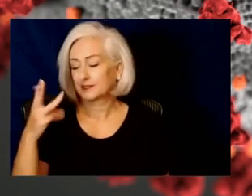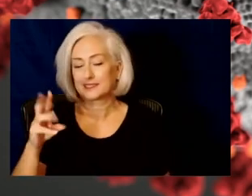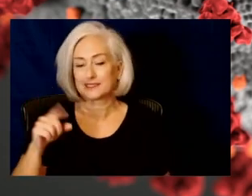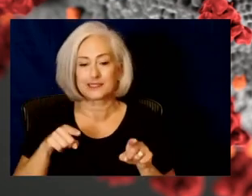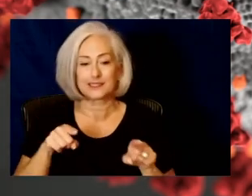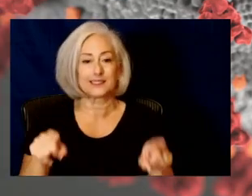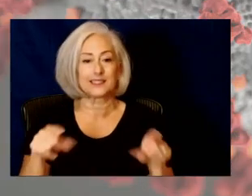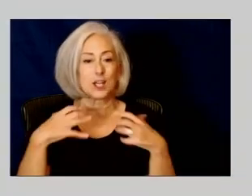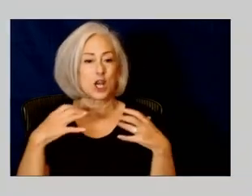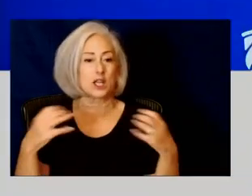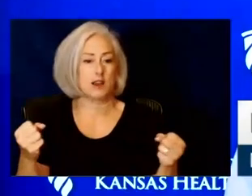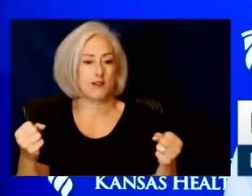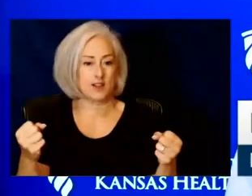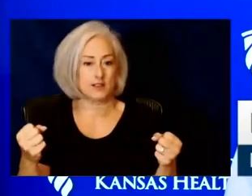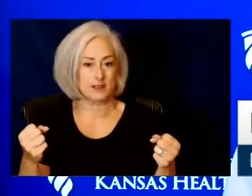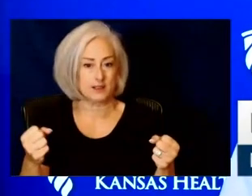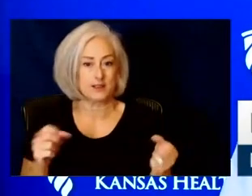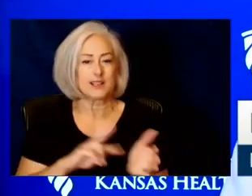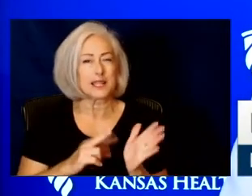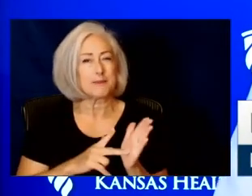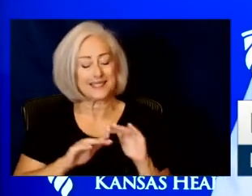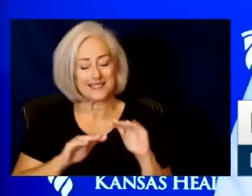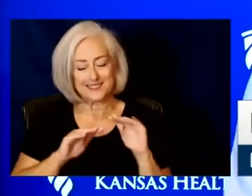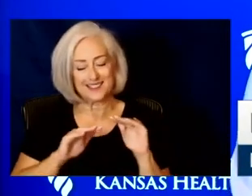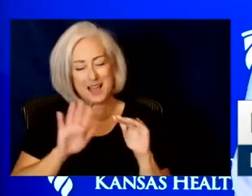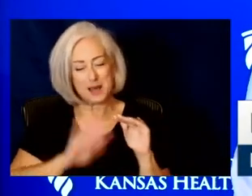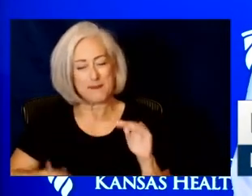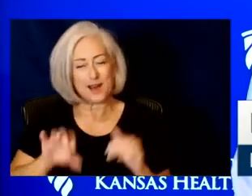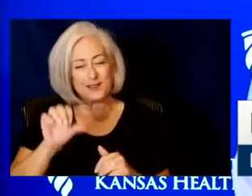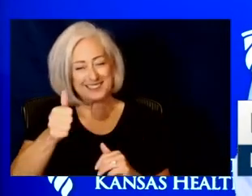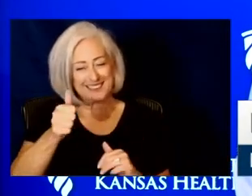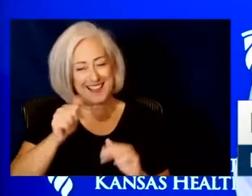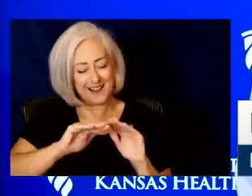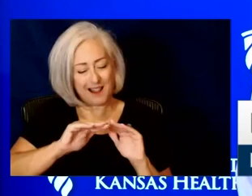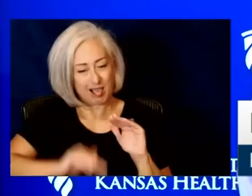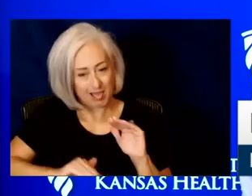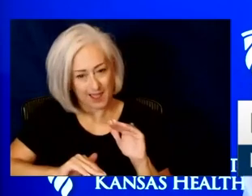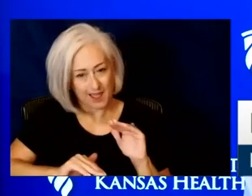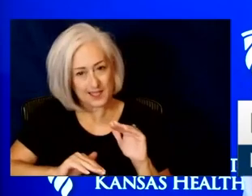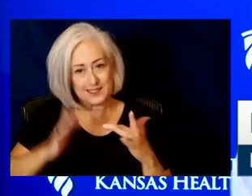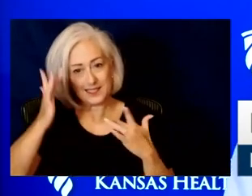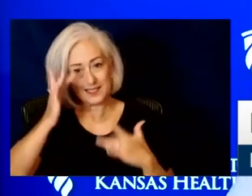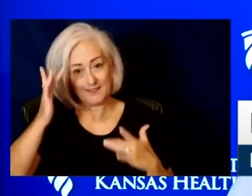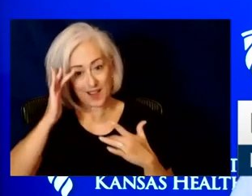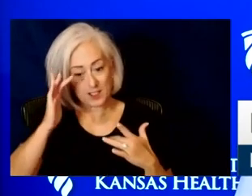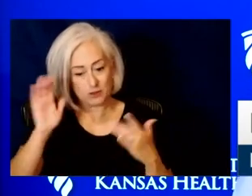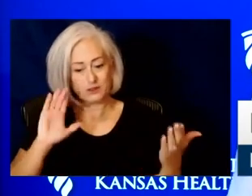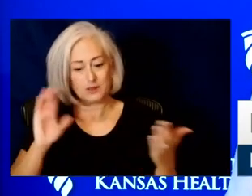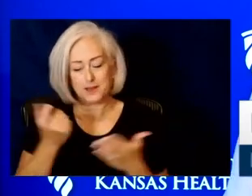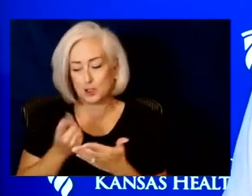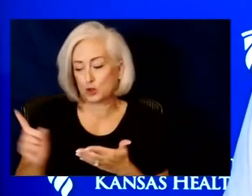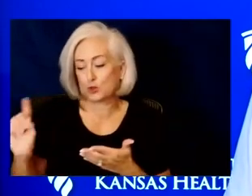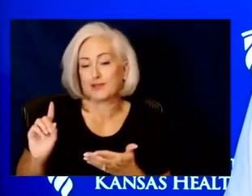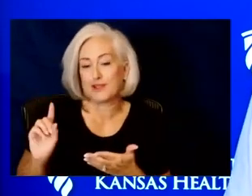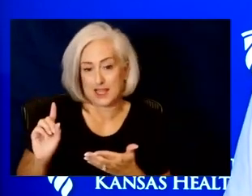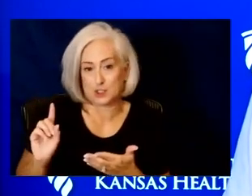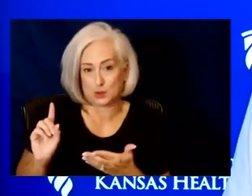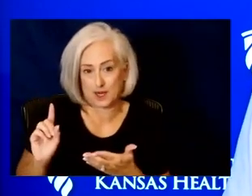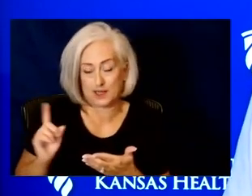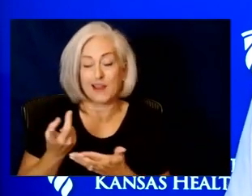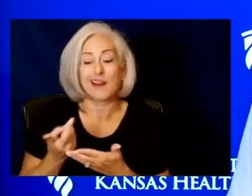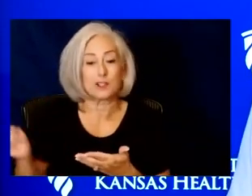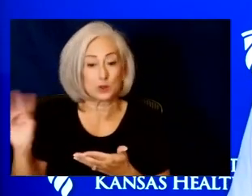10 active infections from where we were, you know, at the beginning of last week and that week before that. So I think